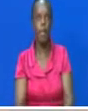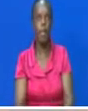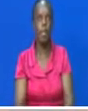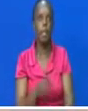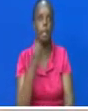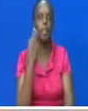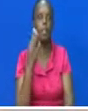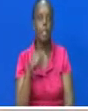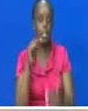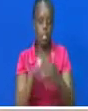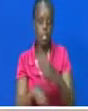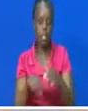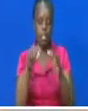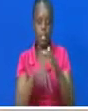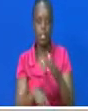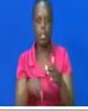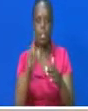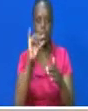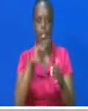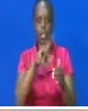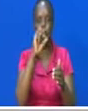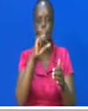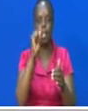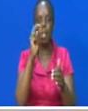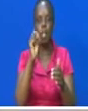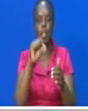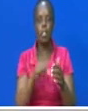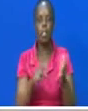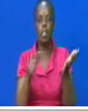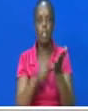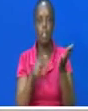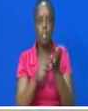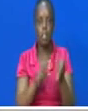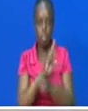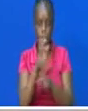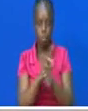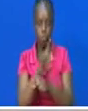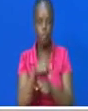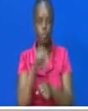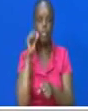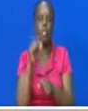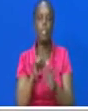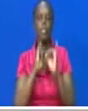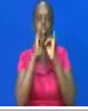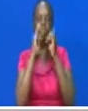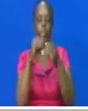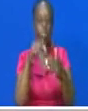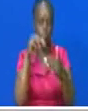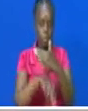3, digging. This is a technique that is used for obtaining information from